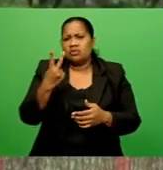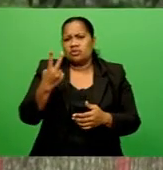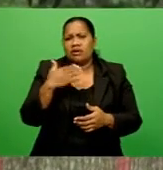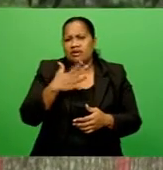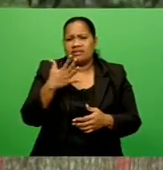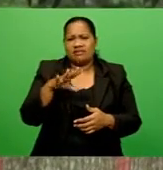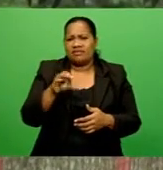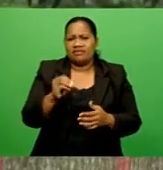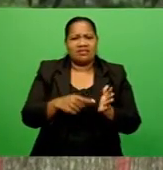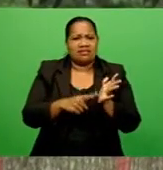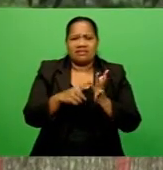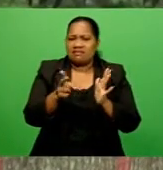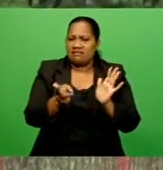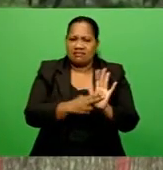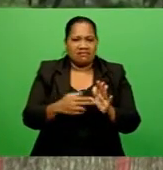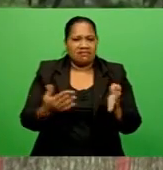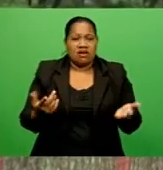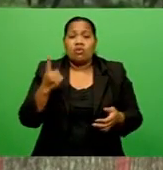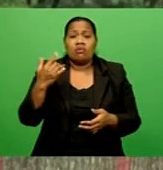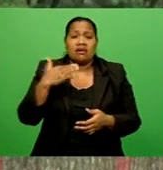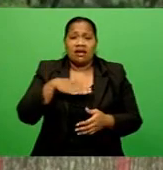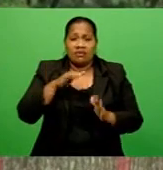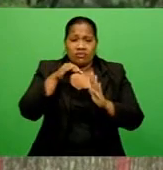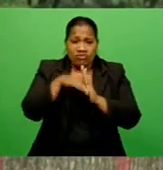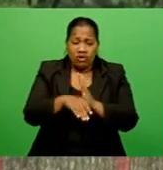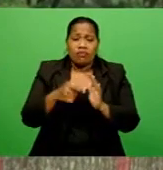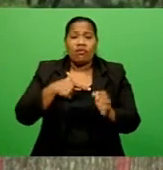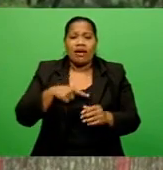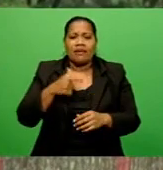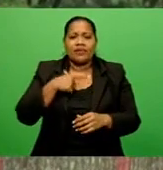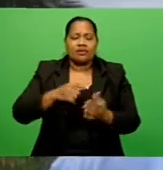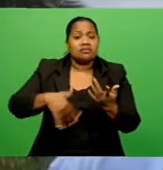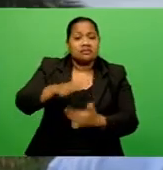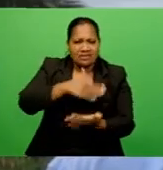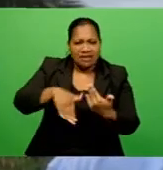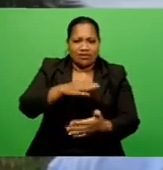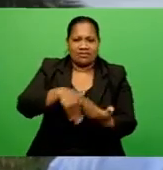tons. There was a 100-ton drop because of the 2 cyclones destroyed a lot.